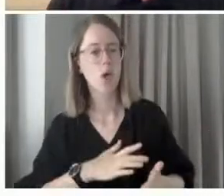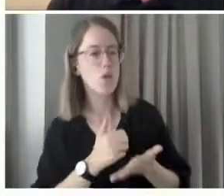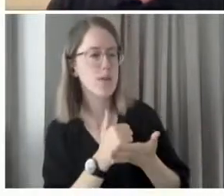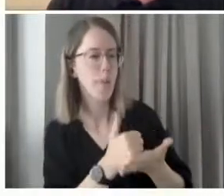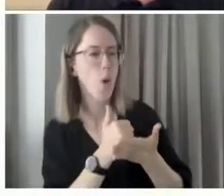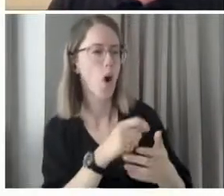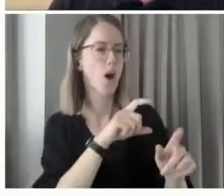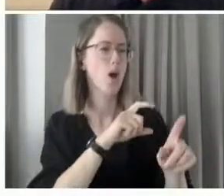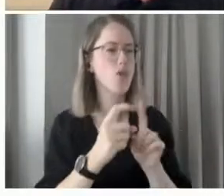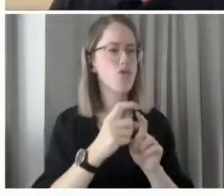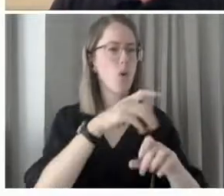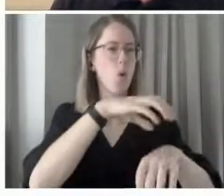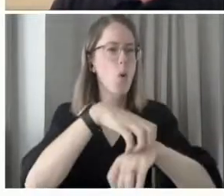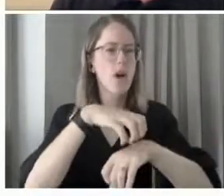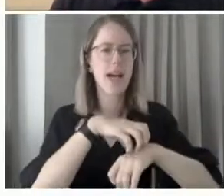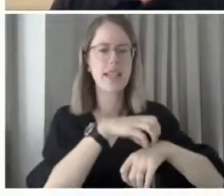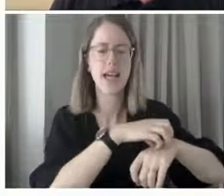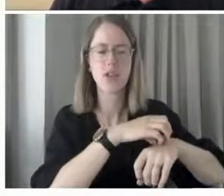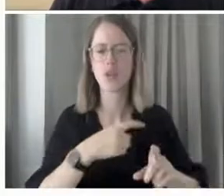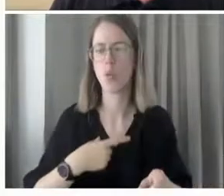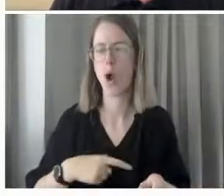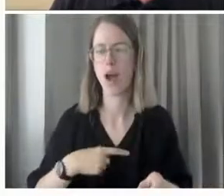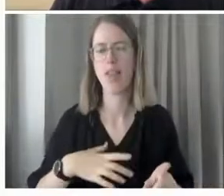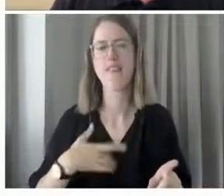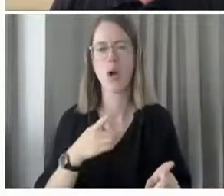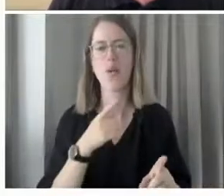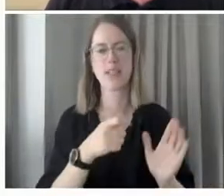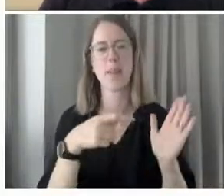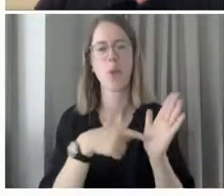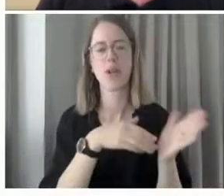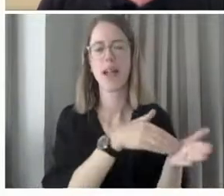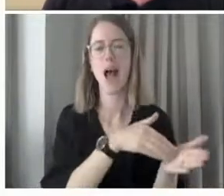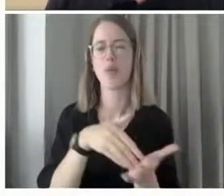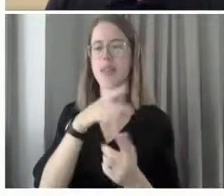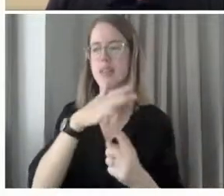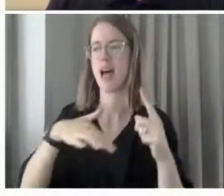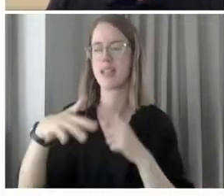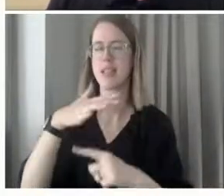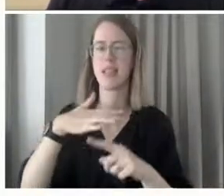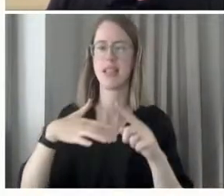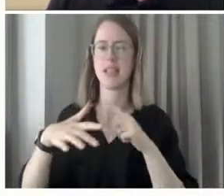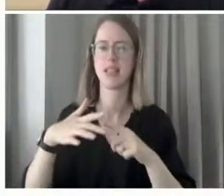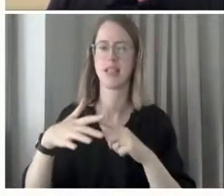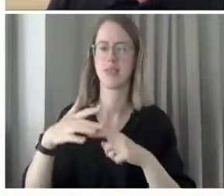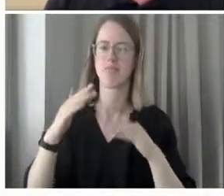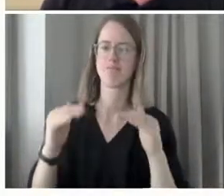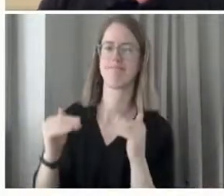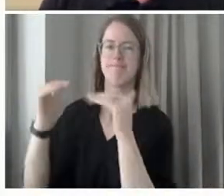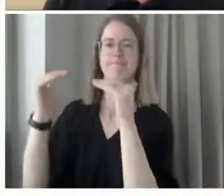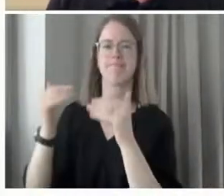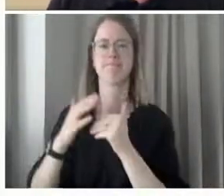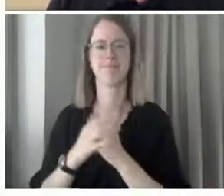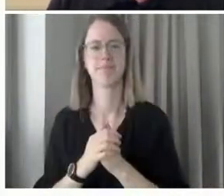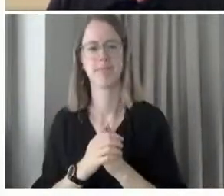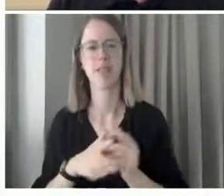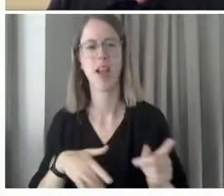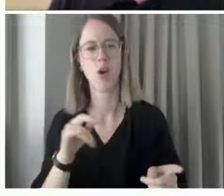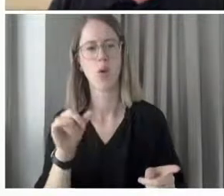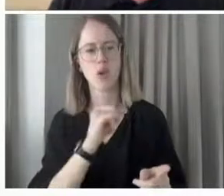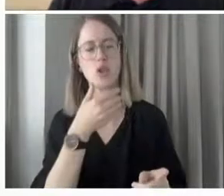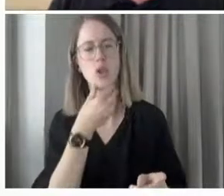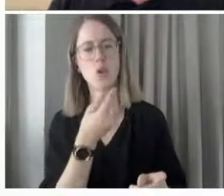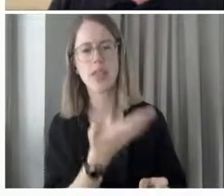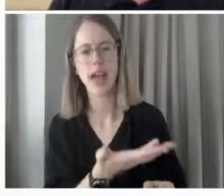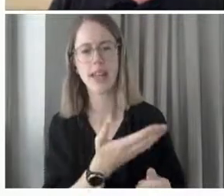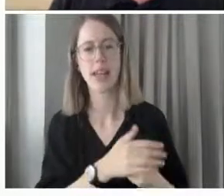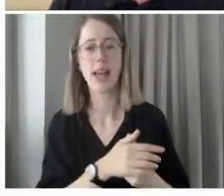cultural organizations because they think that's what makes society civilized. They think that we should all use it. They are